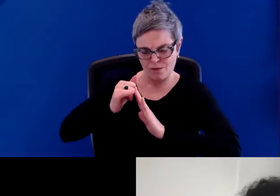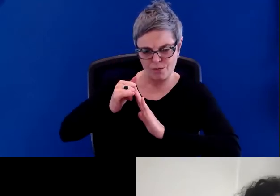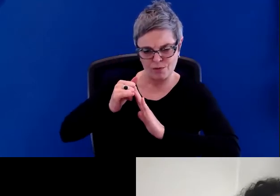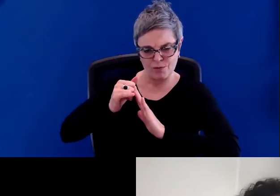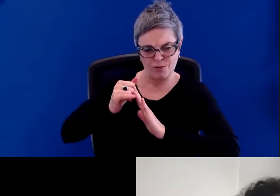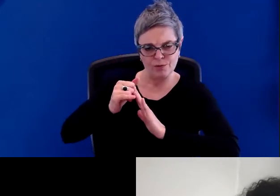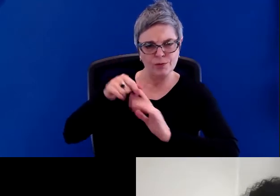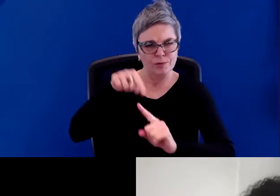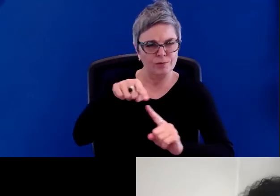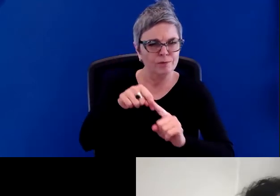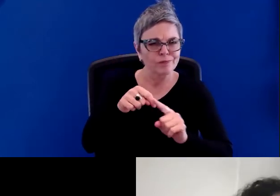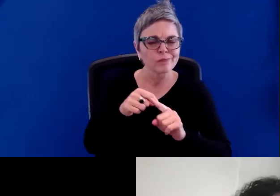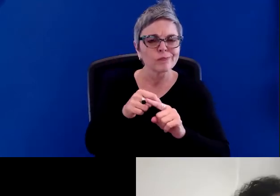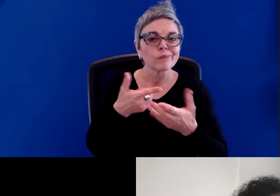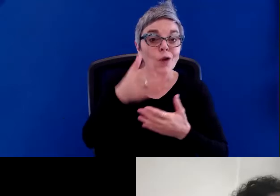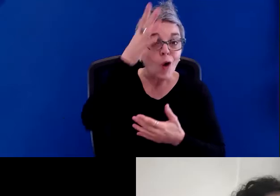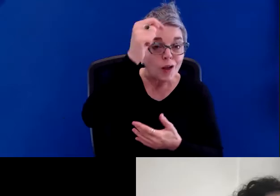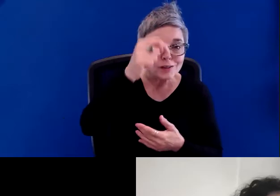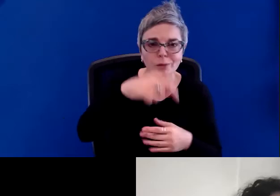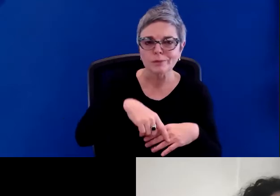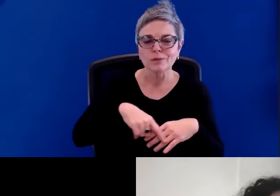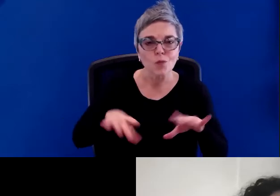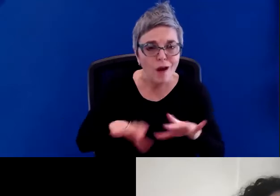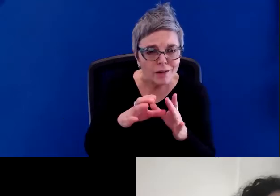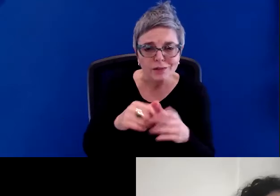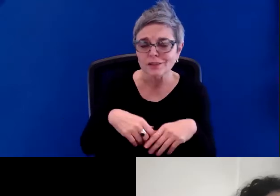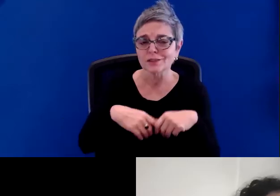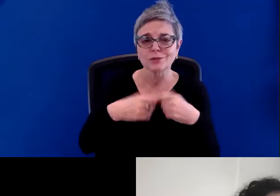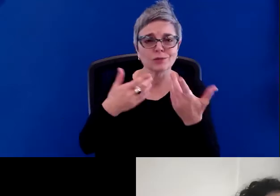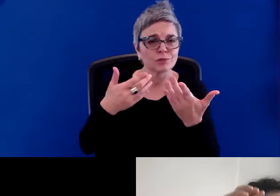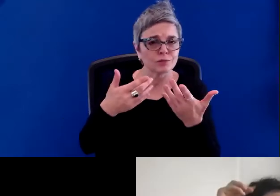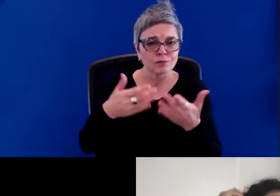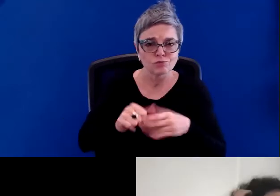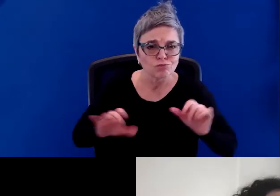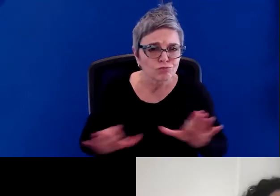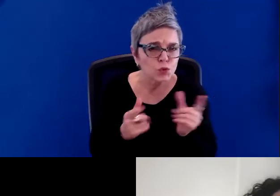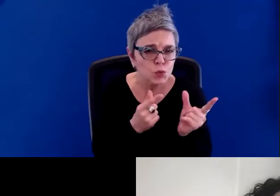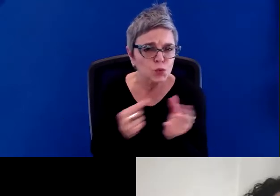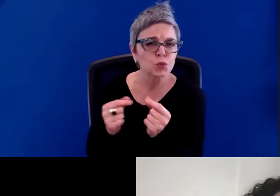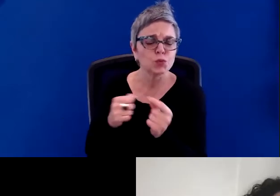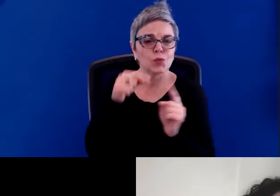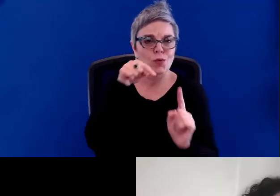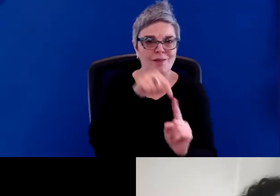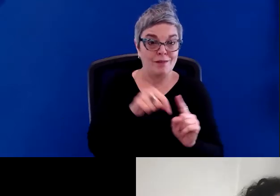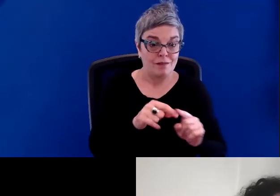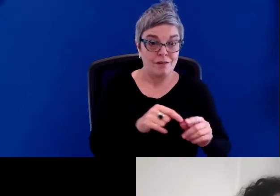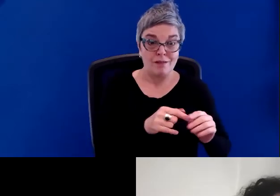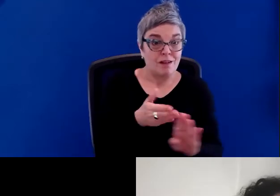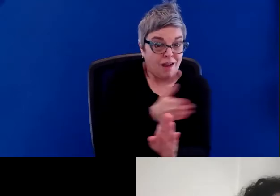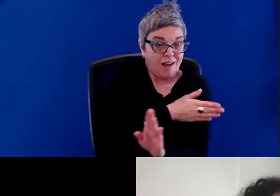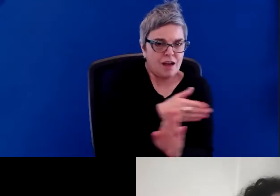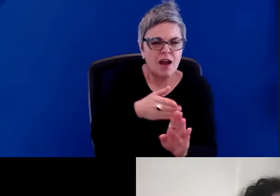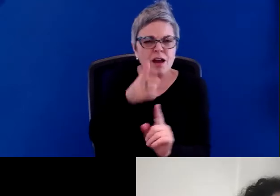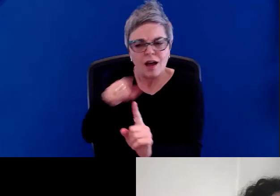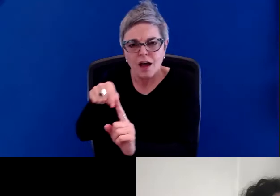modes of organizing were occurring in the digital spaces as well. So our guiding